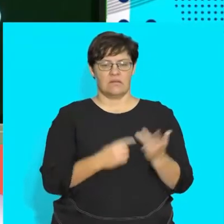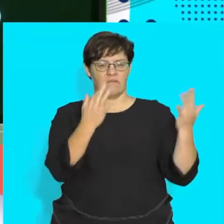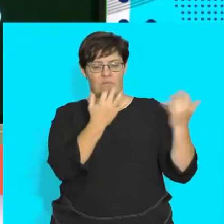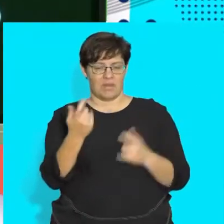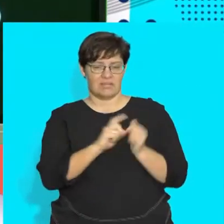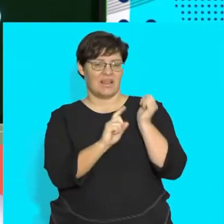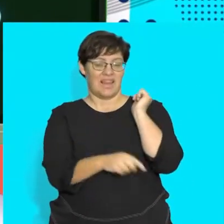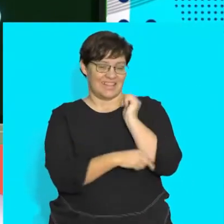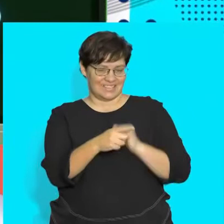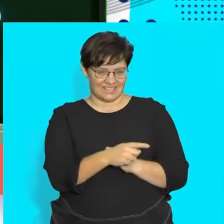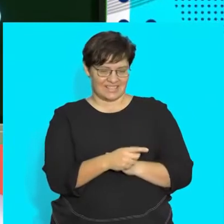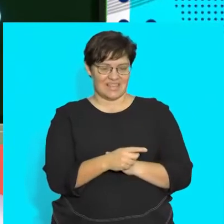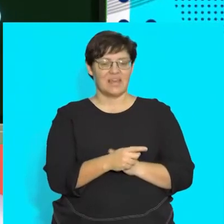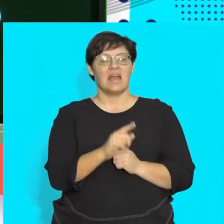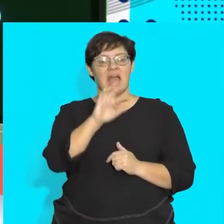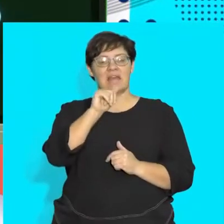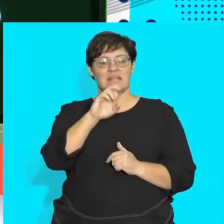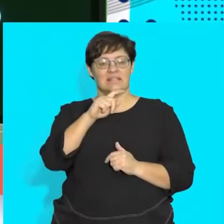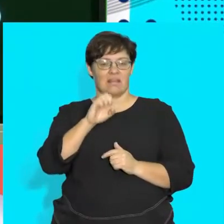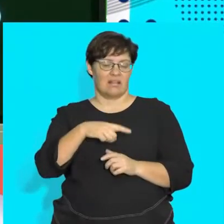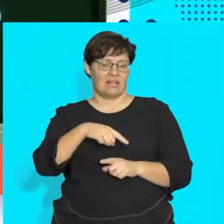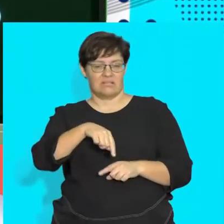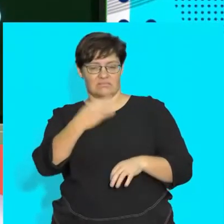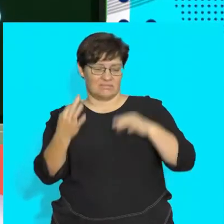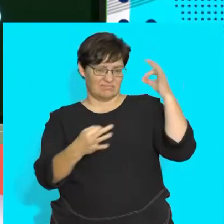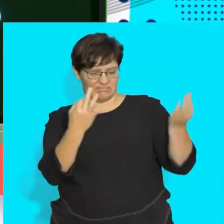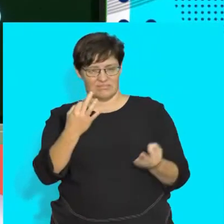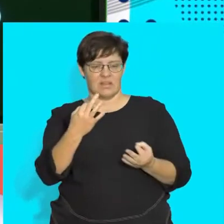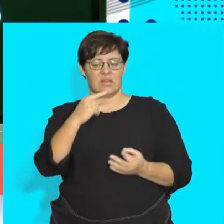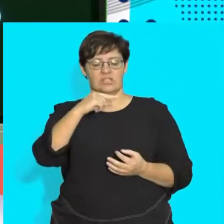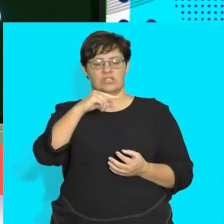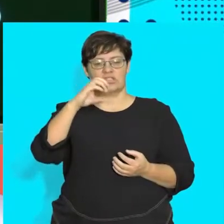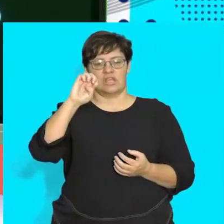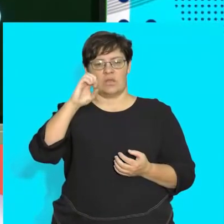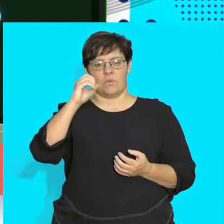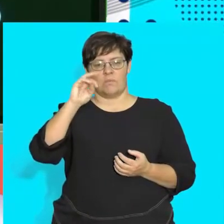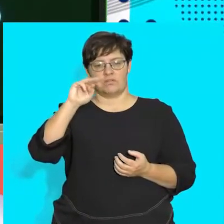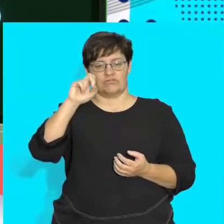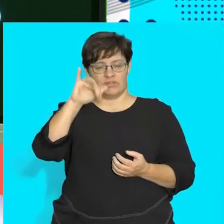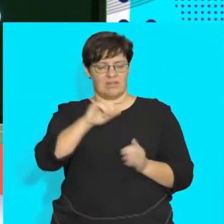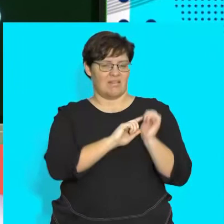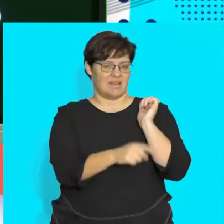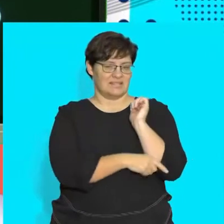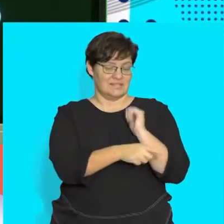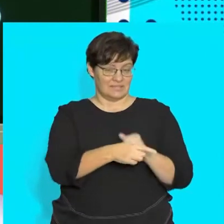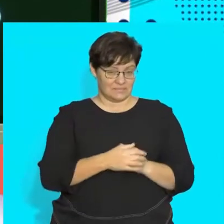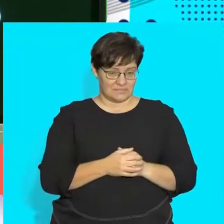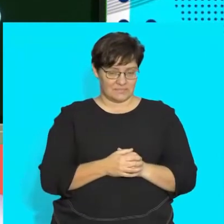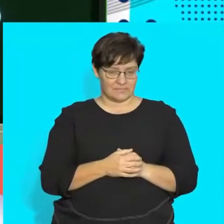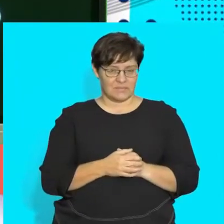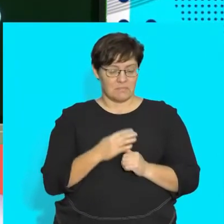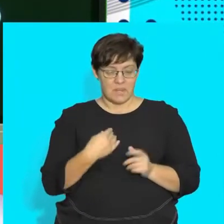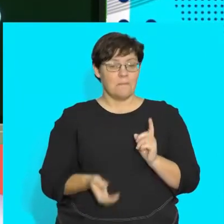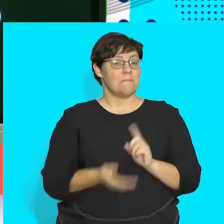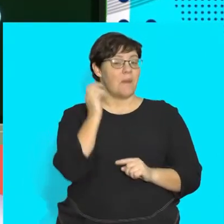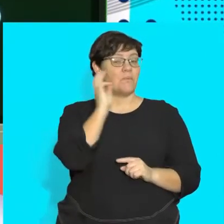in analytical geometry that we're going to be talking about to find that angle. I'm going to derive it, but